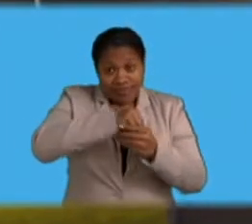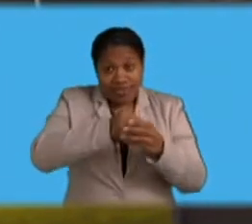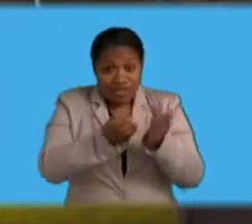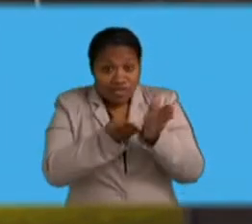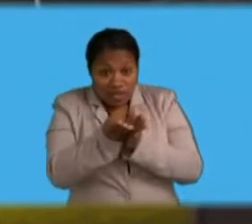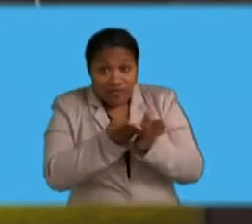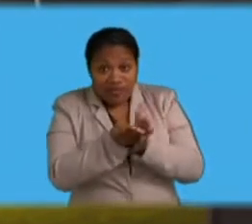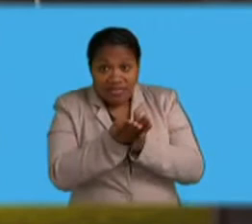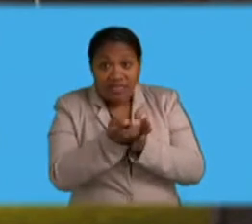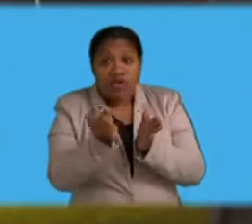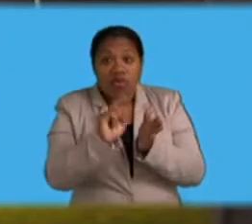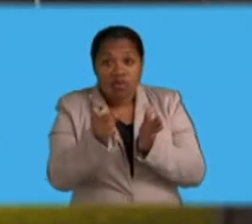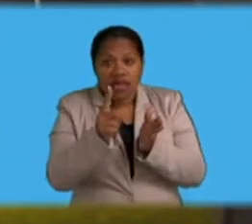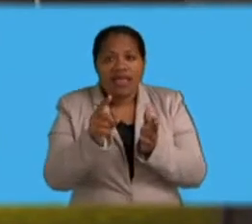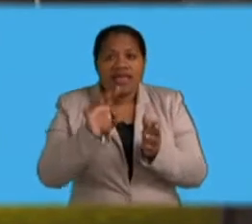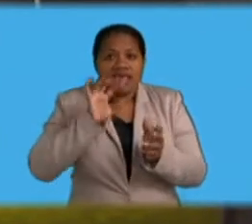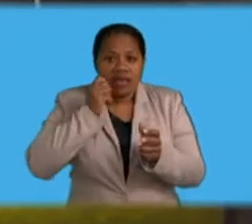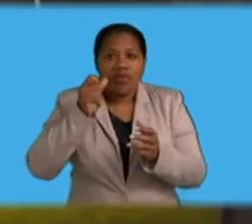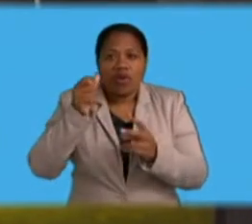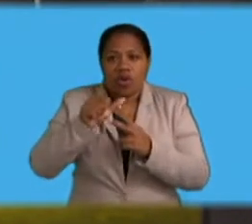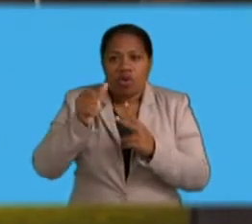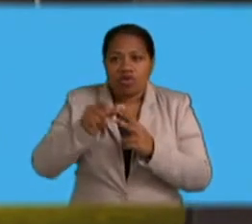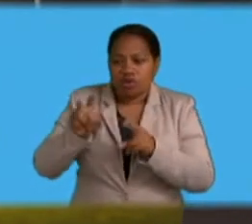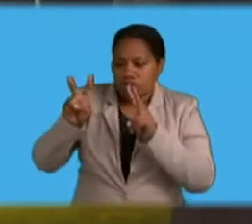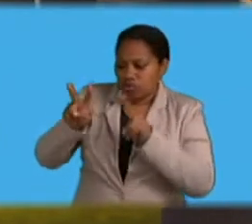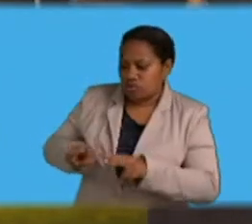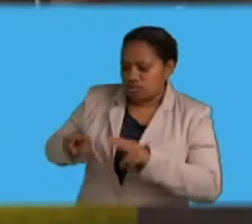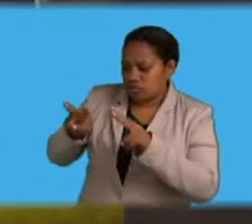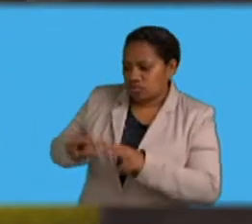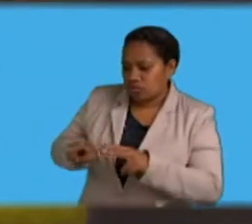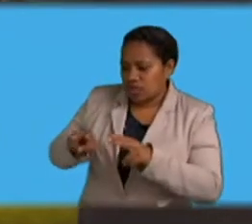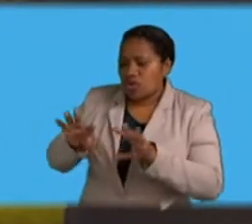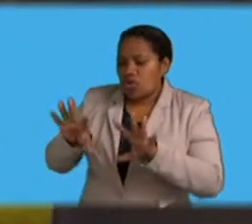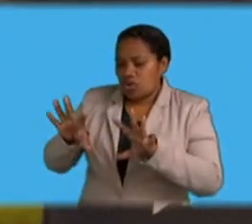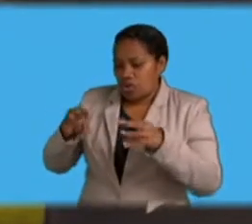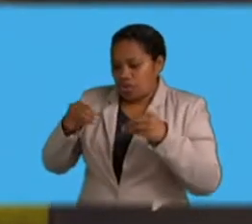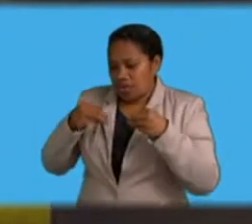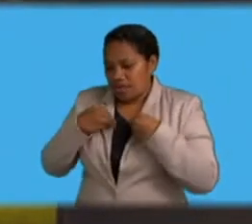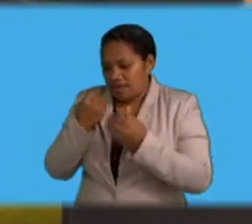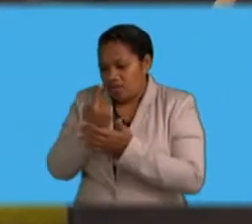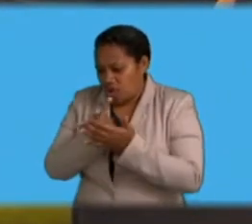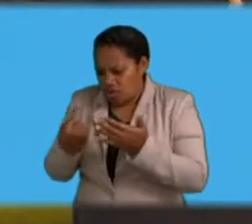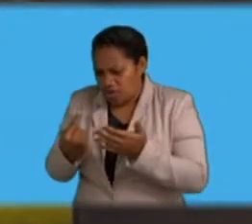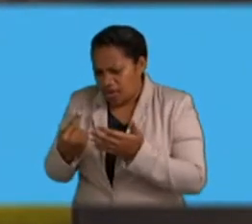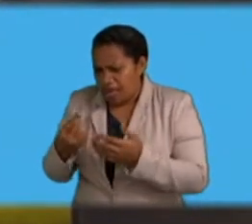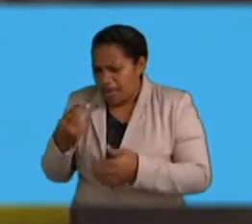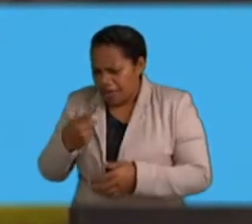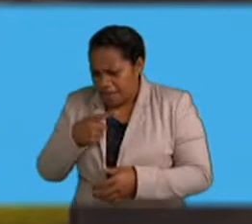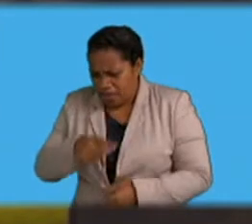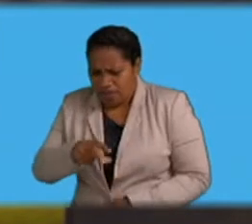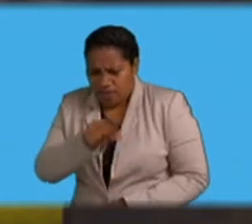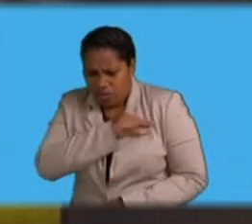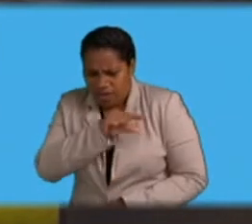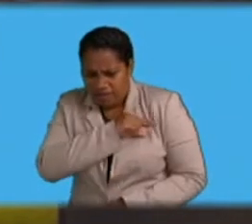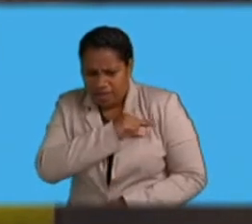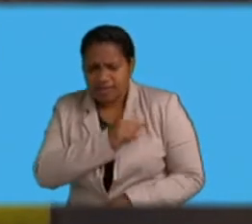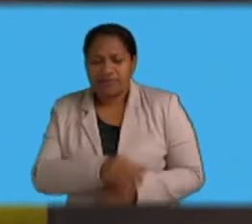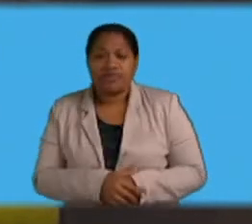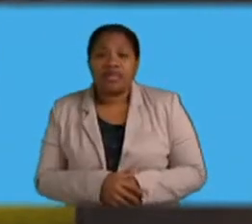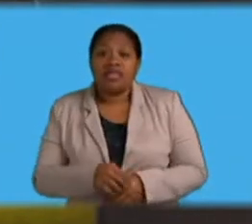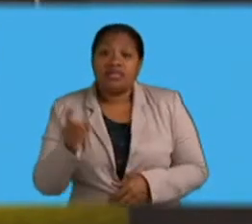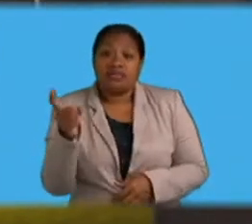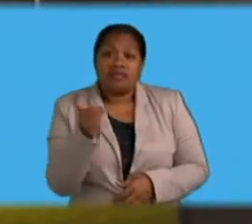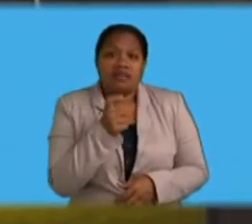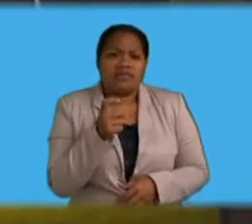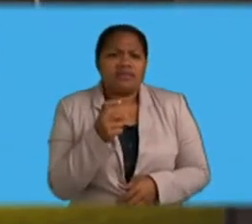will also be treated on merit. Not just because somebody is 10 years senior than you and maybe turning up to work only half the day will get the job